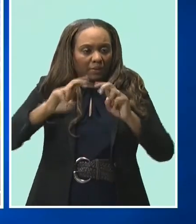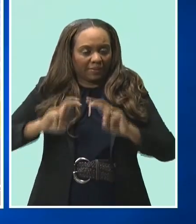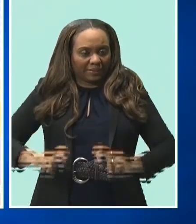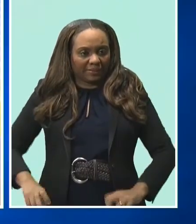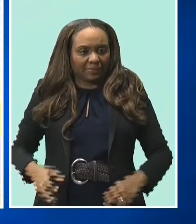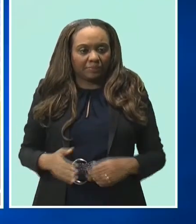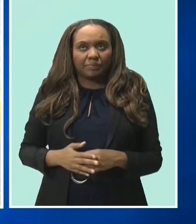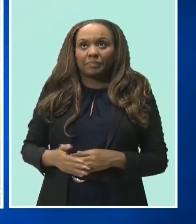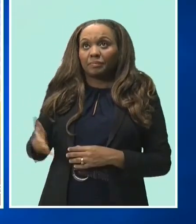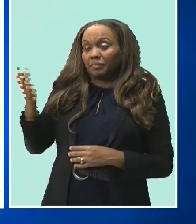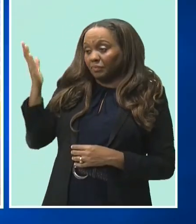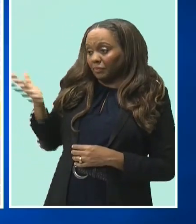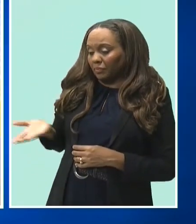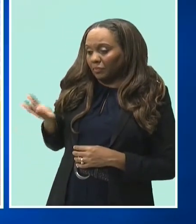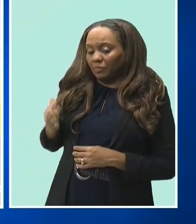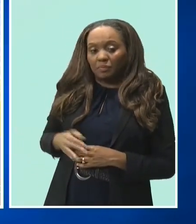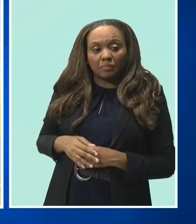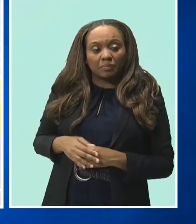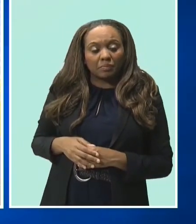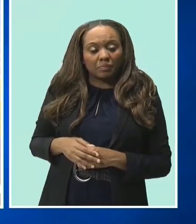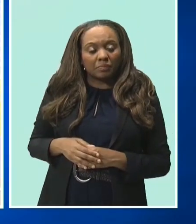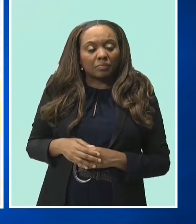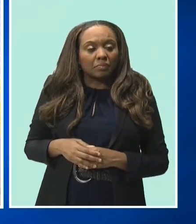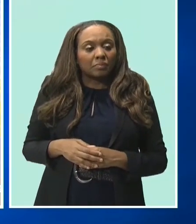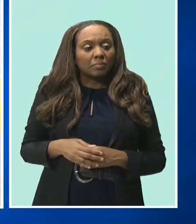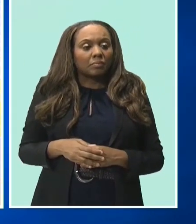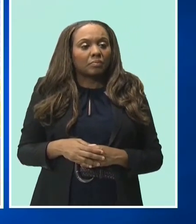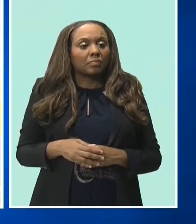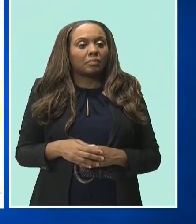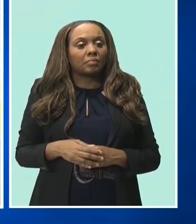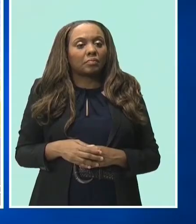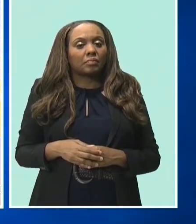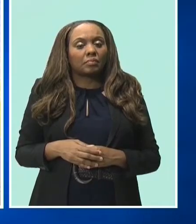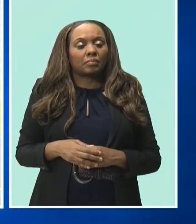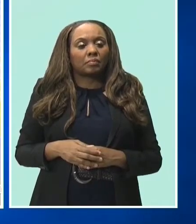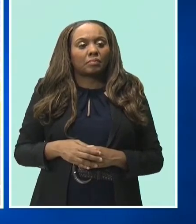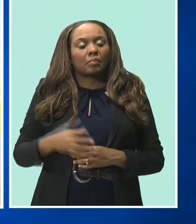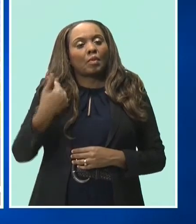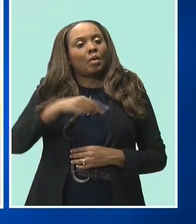Barbuda Defense Force and my command in particular, in the interest